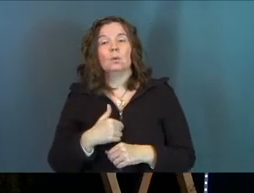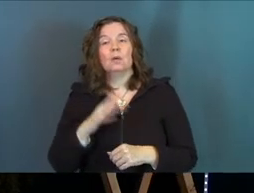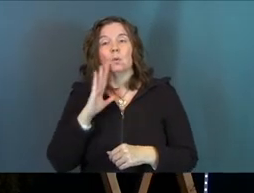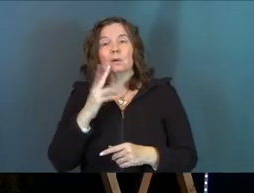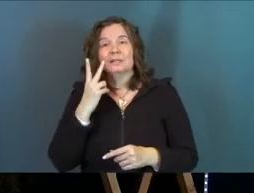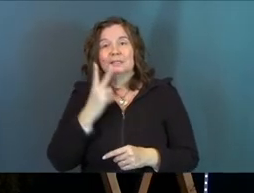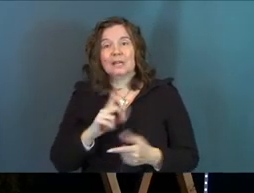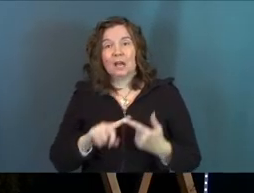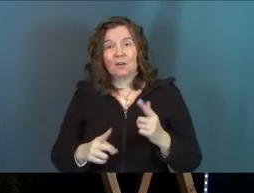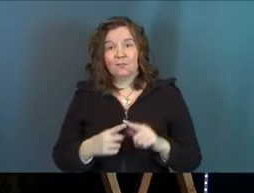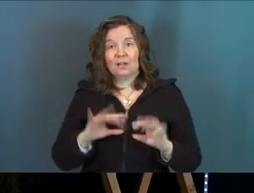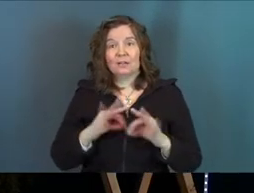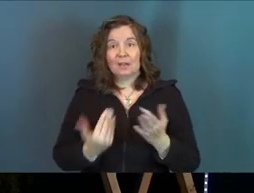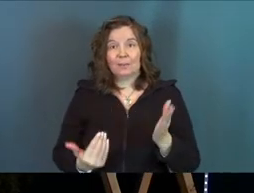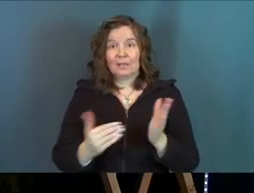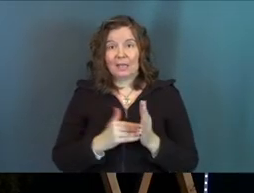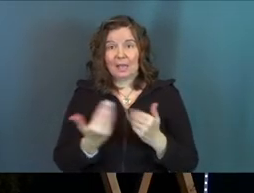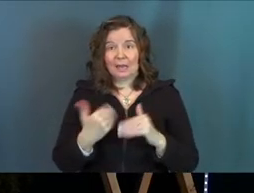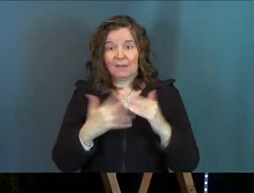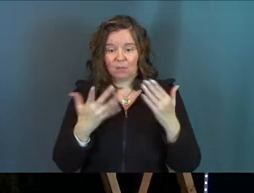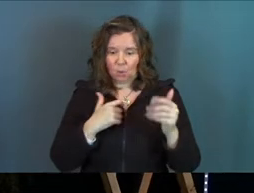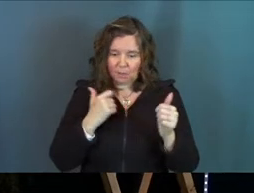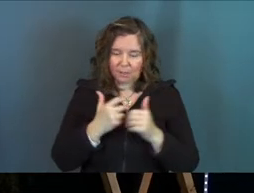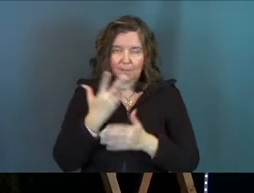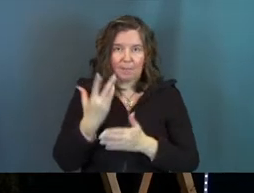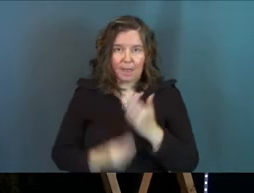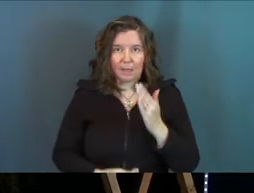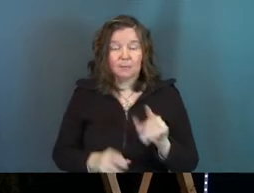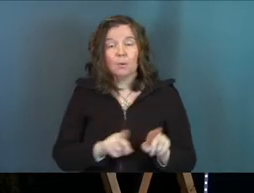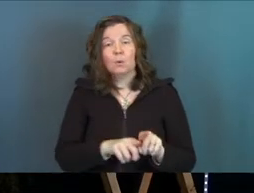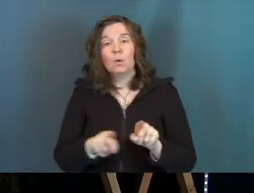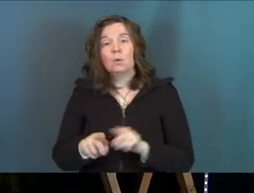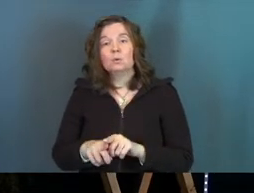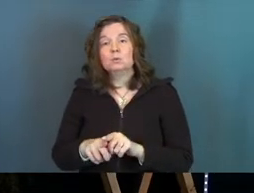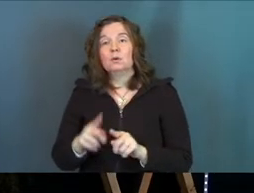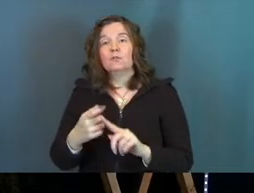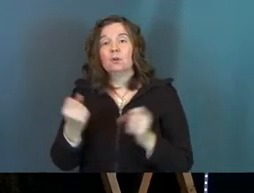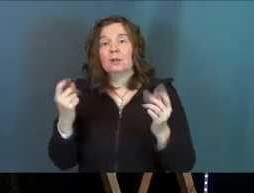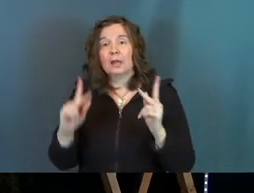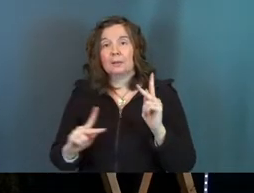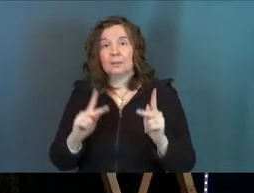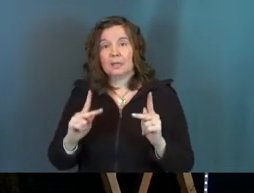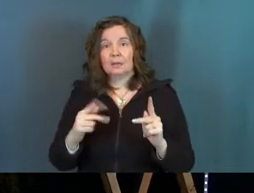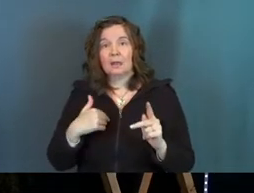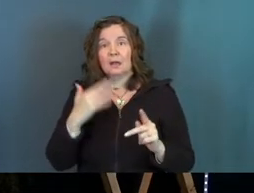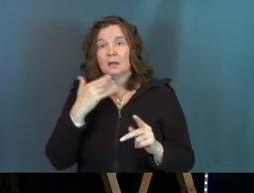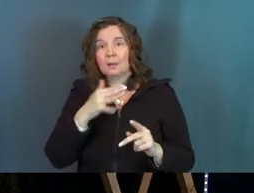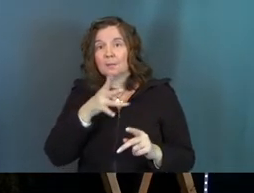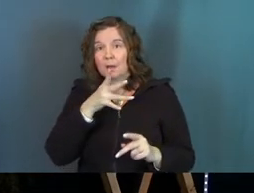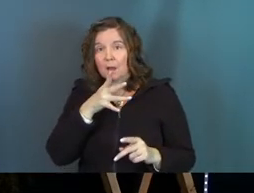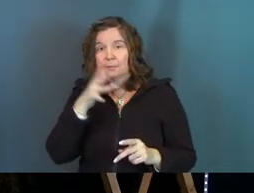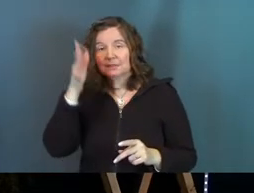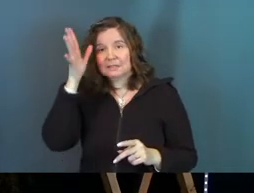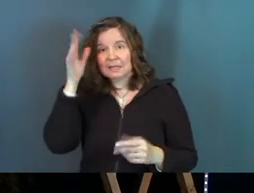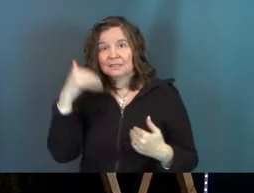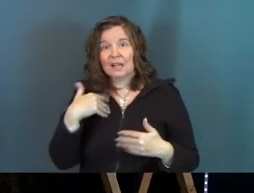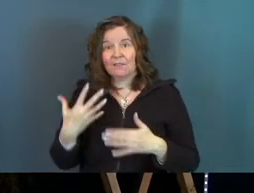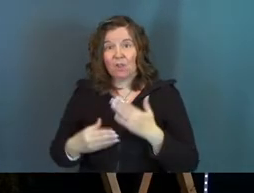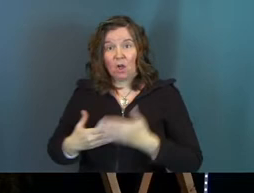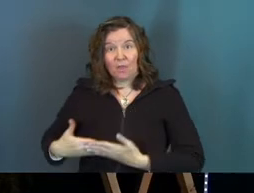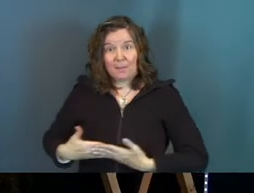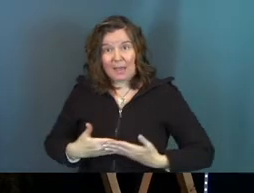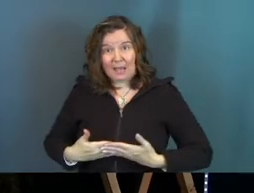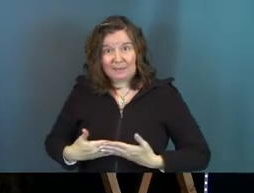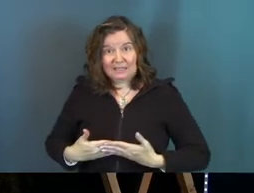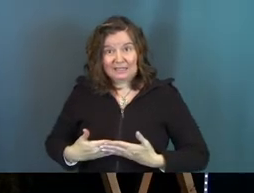We will see our friends and family again in heaven that have already passed. But also for a lot of people, I know some moms and dads have lost their